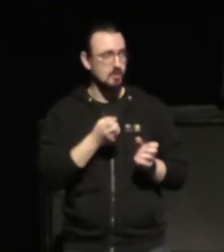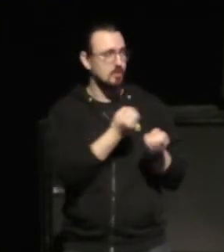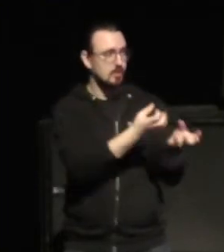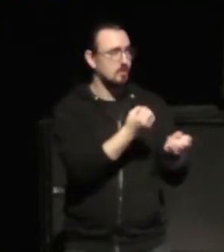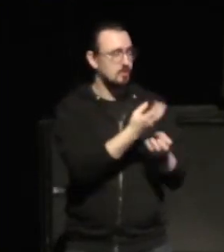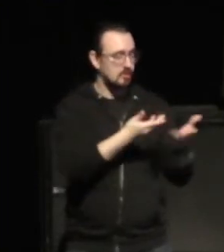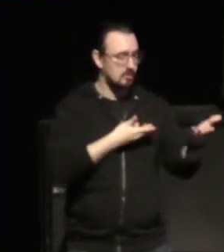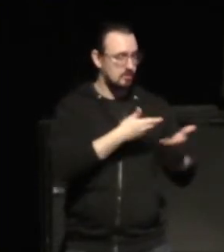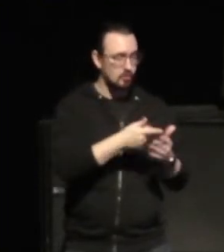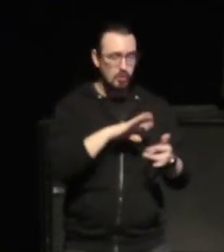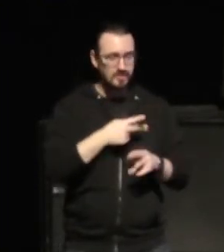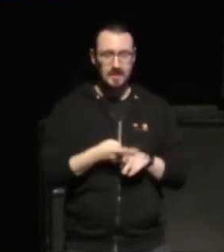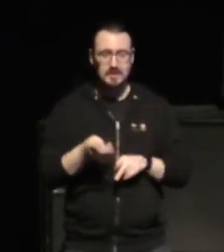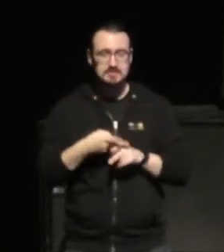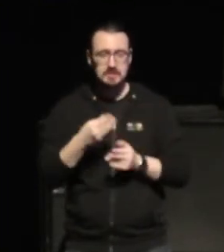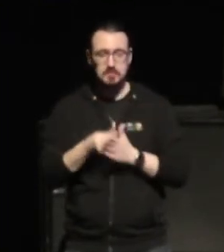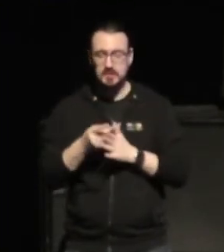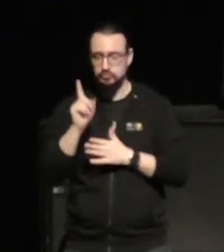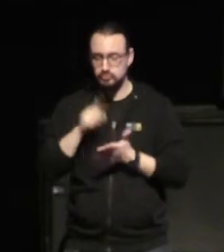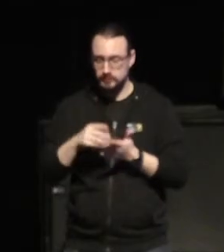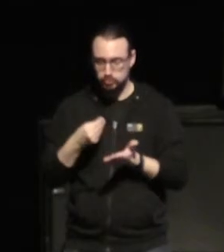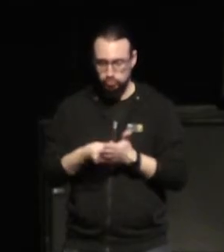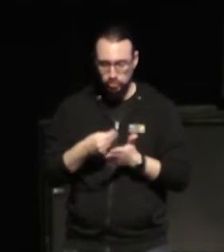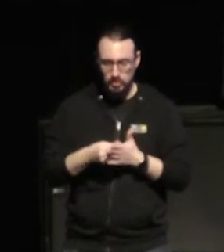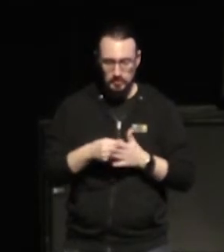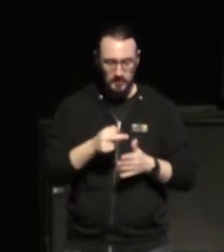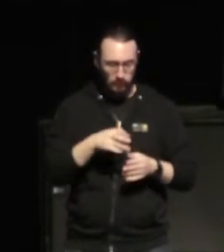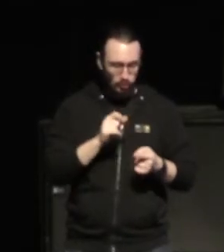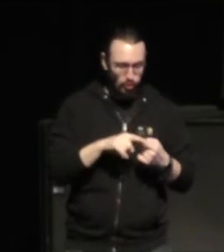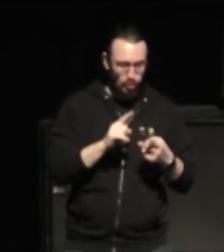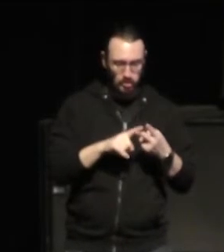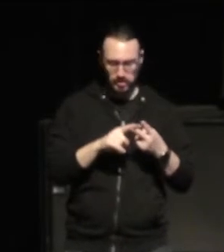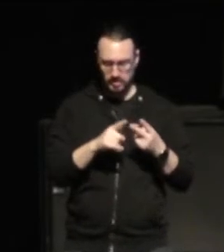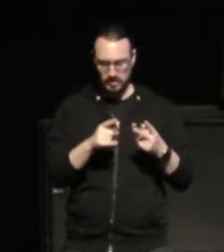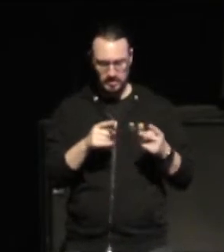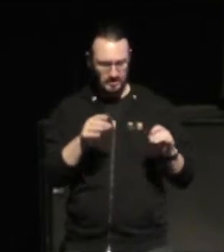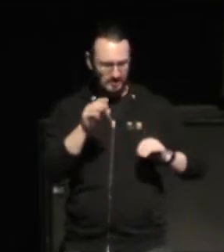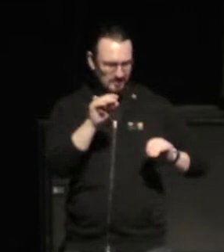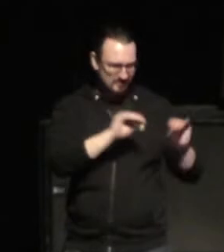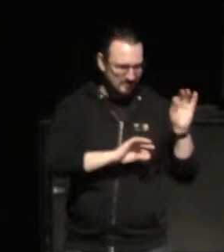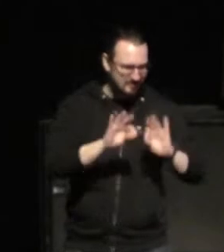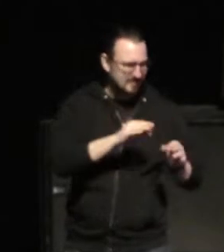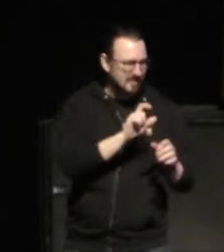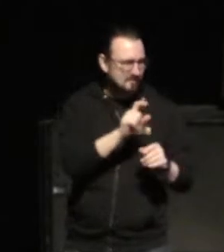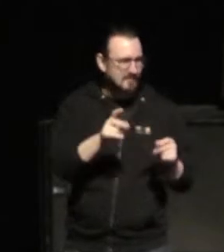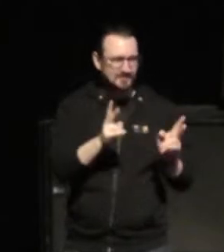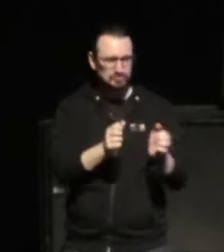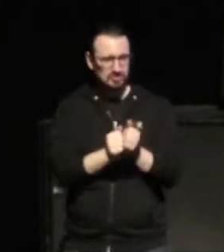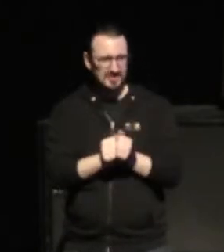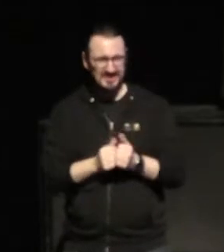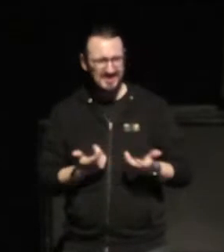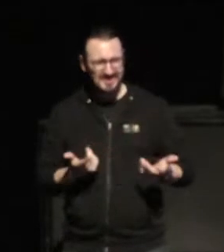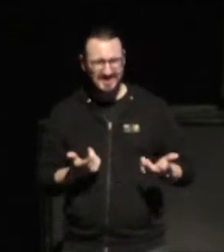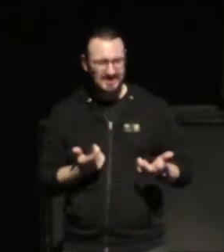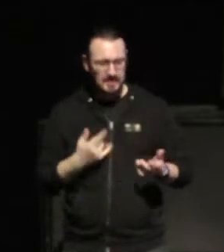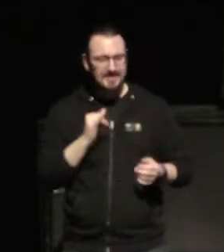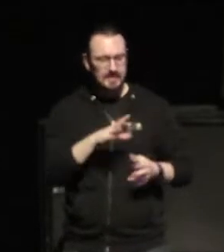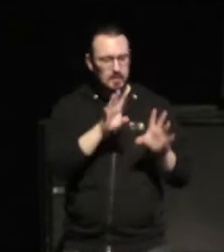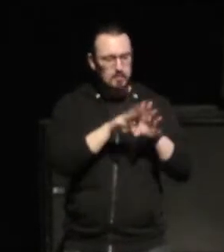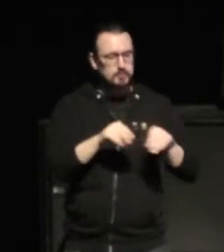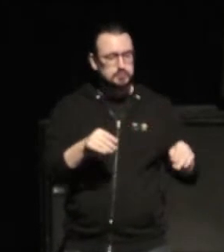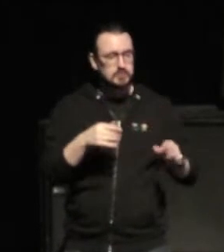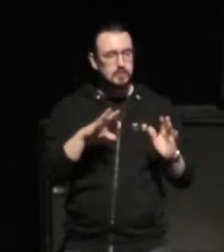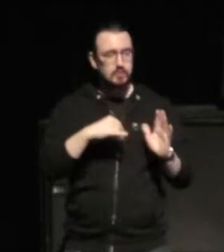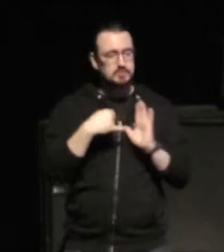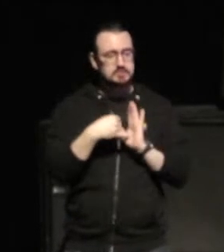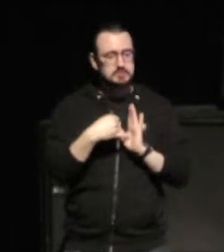don't have extra money to buy seeds, to buy fertilizers, and etc. And also, in that budget, you need to